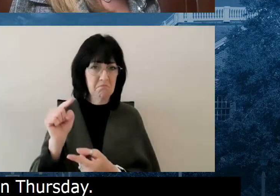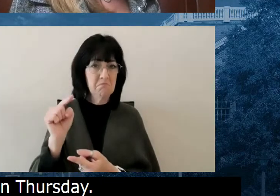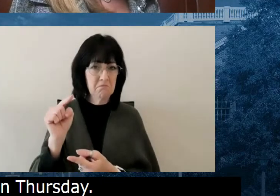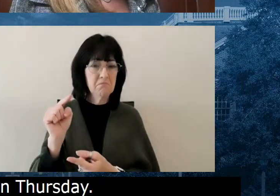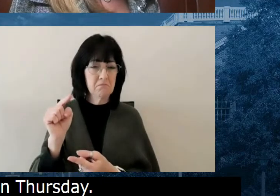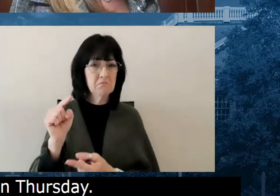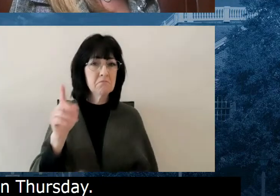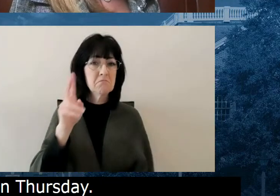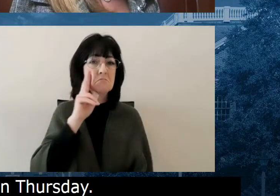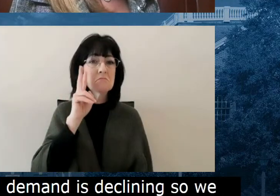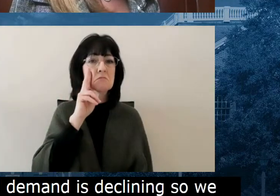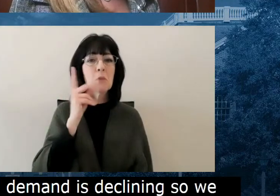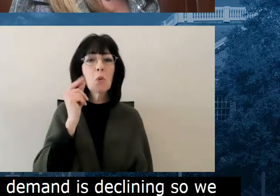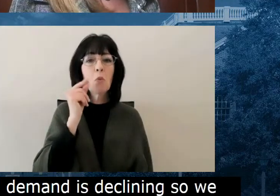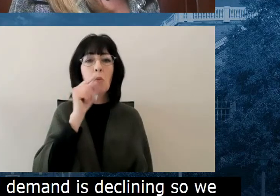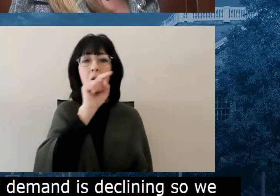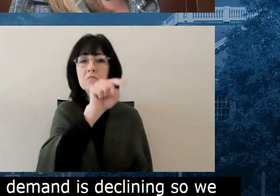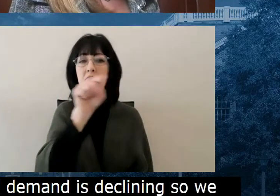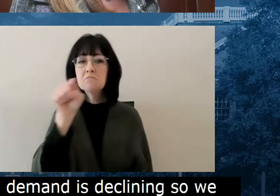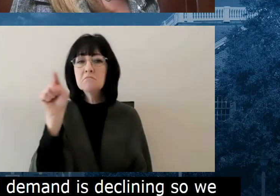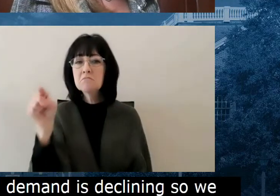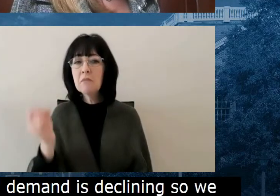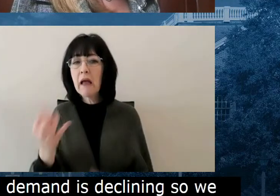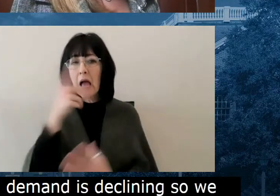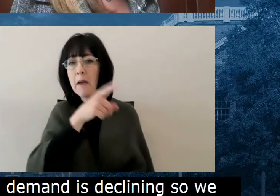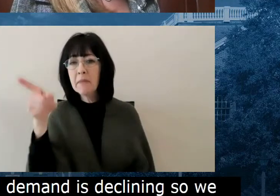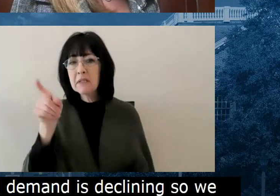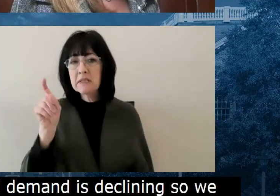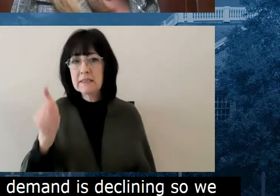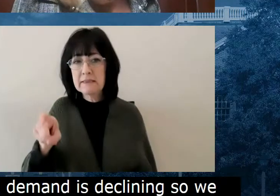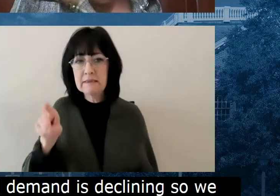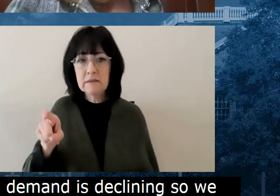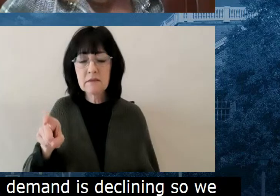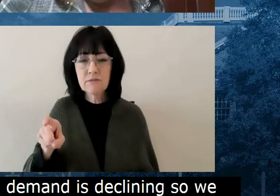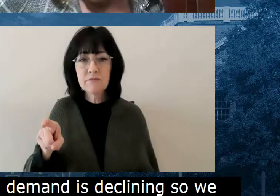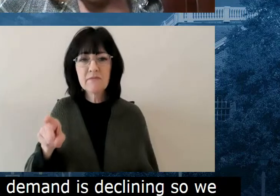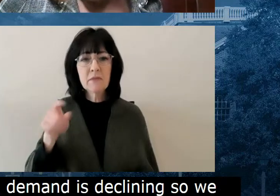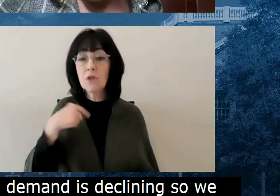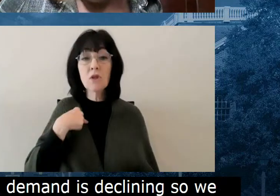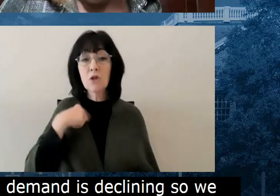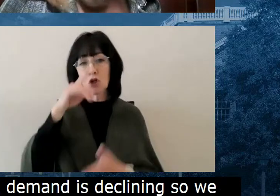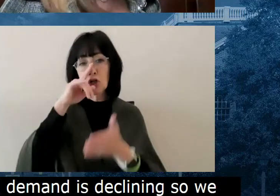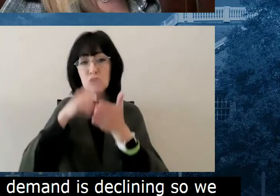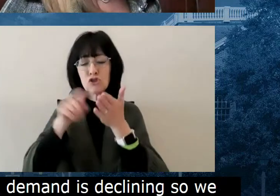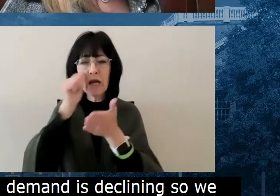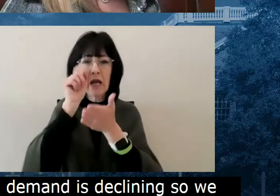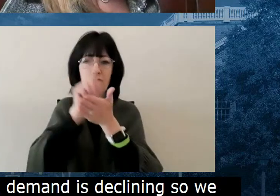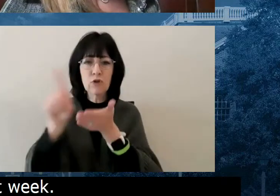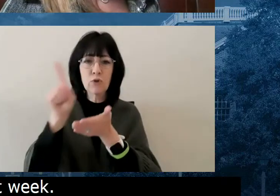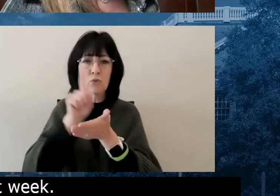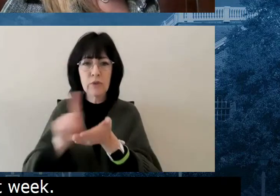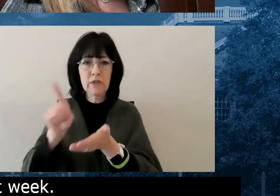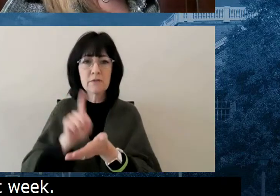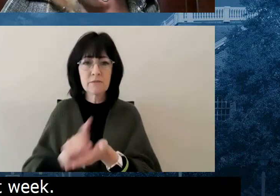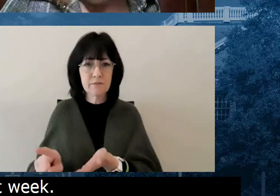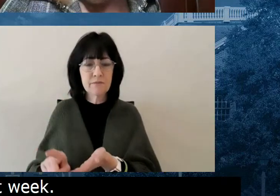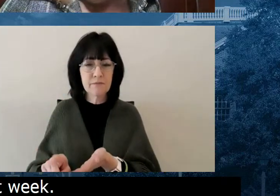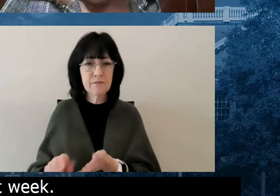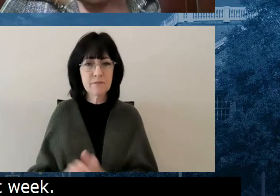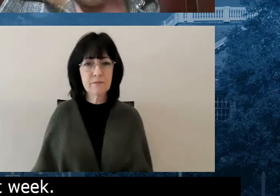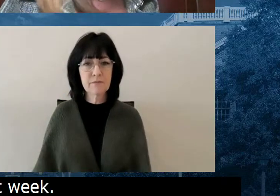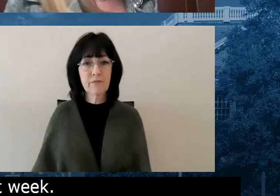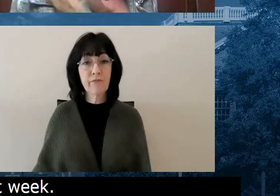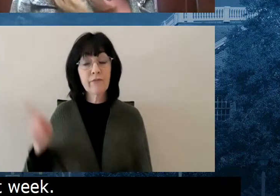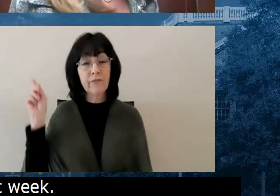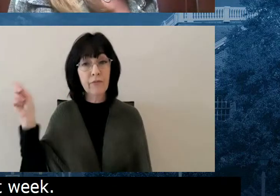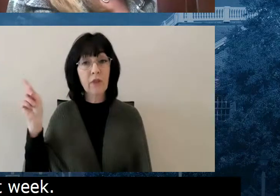and we make that decision on a kind of week-to-week basis. What the White House has said, if you don't take down your full